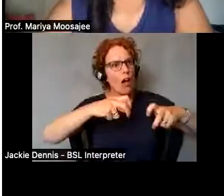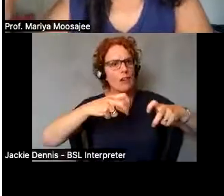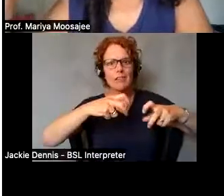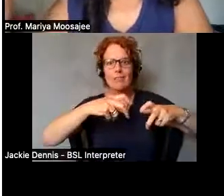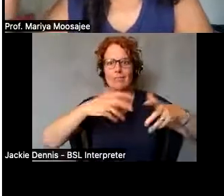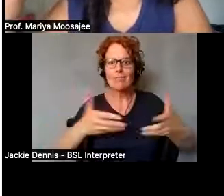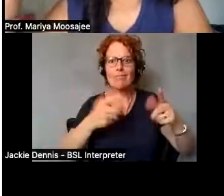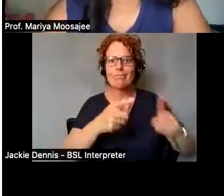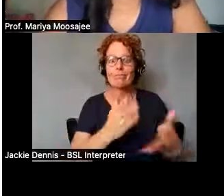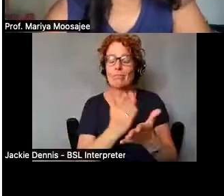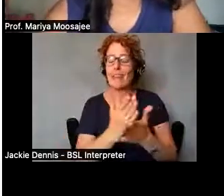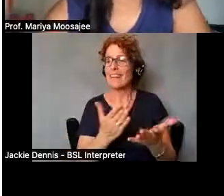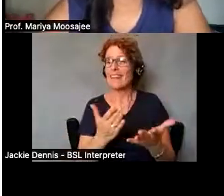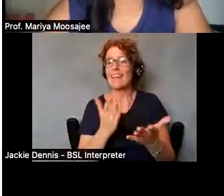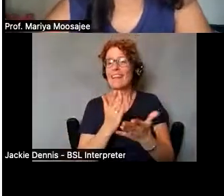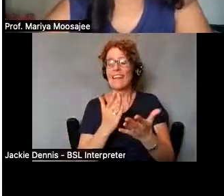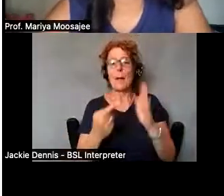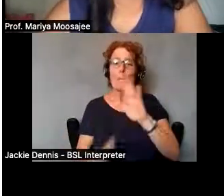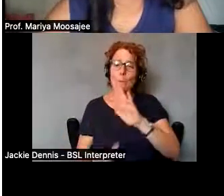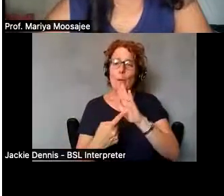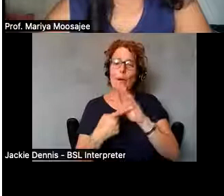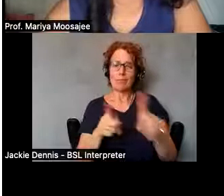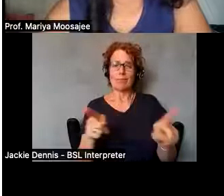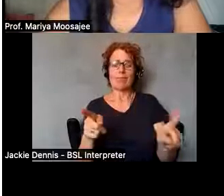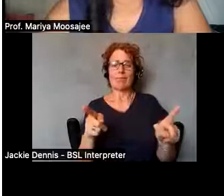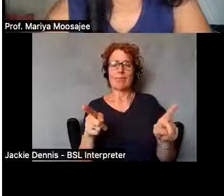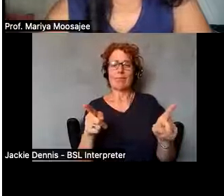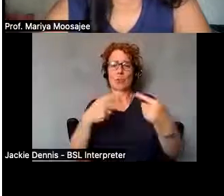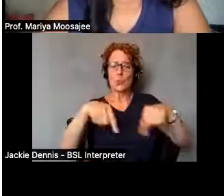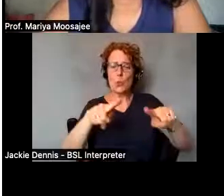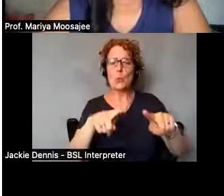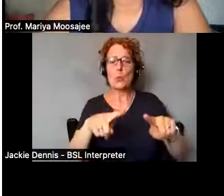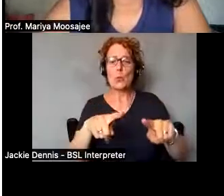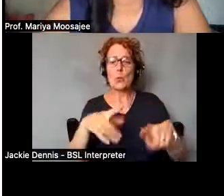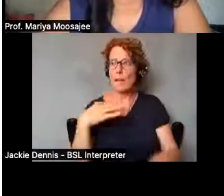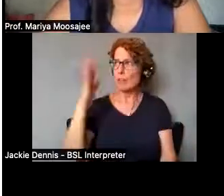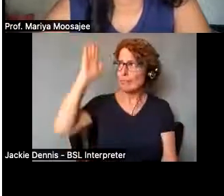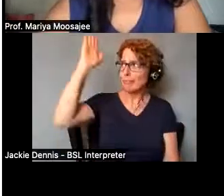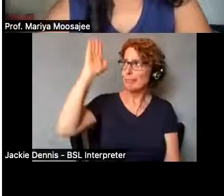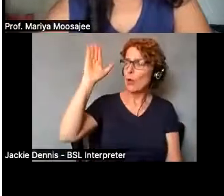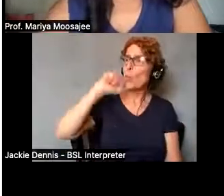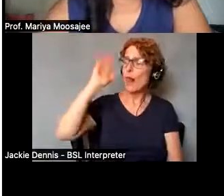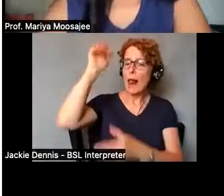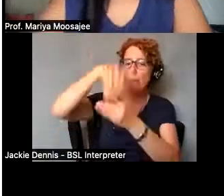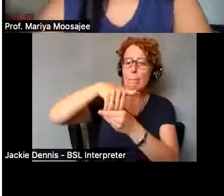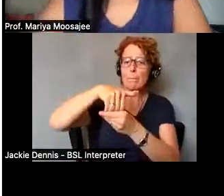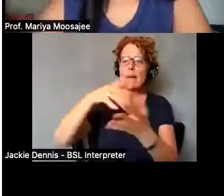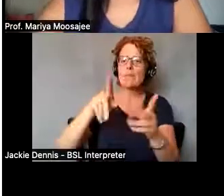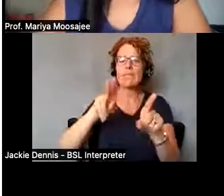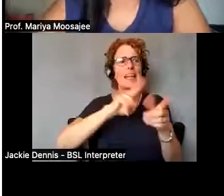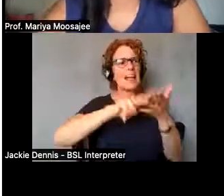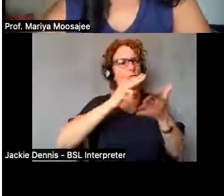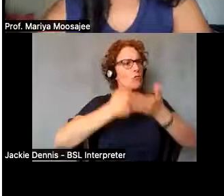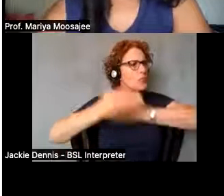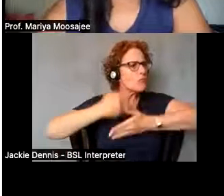cannot stress enough how important it is when you guys volunteer to help us with natural history